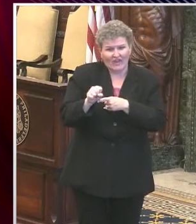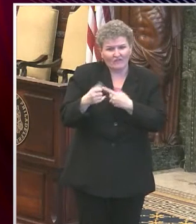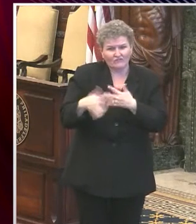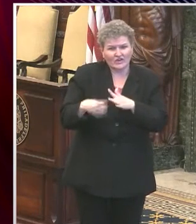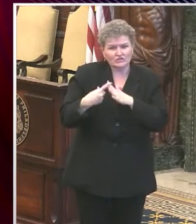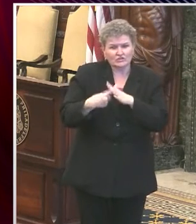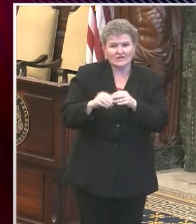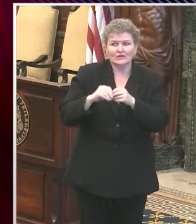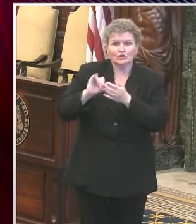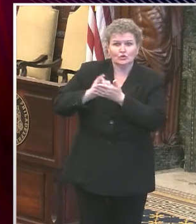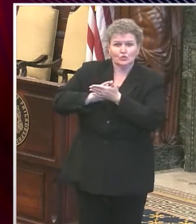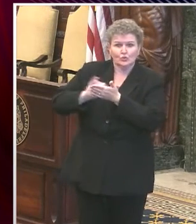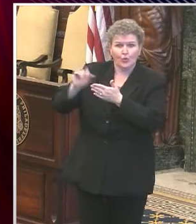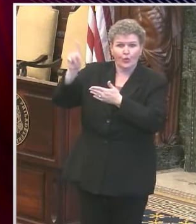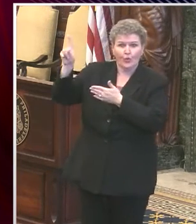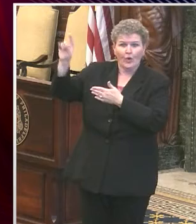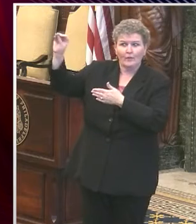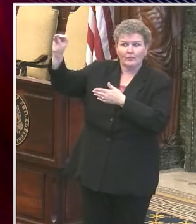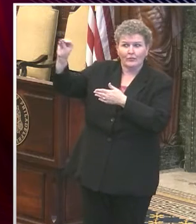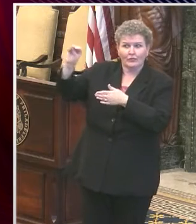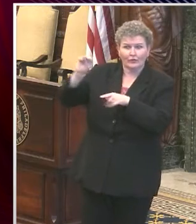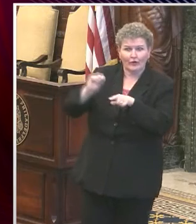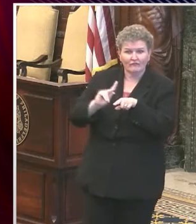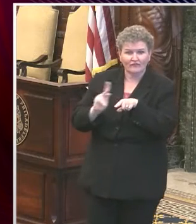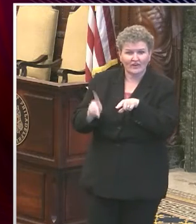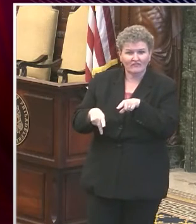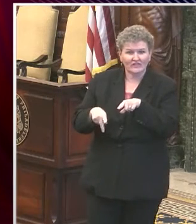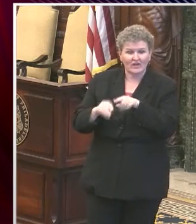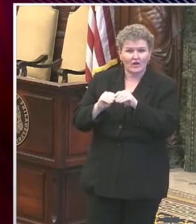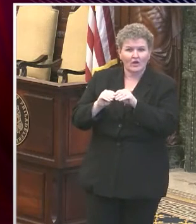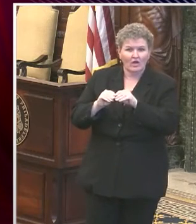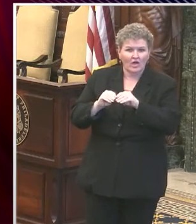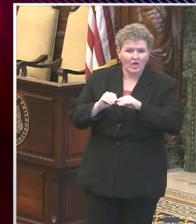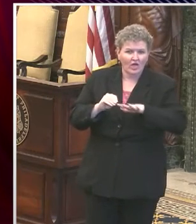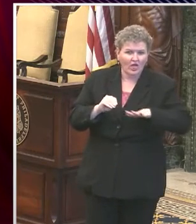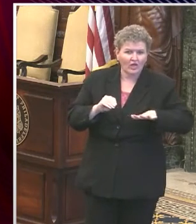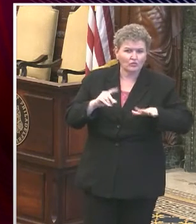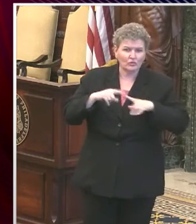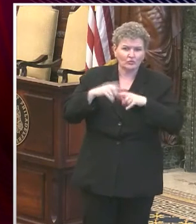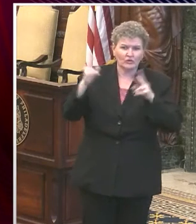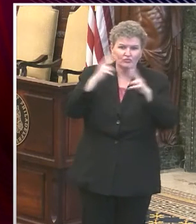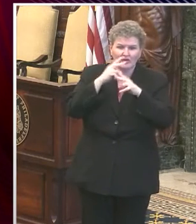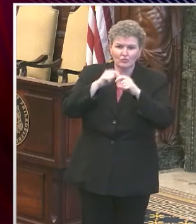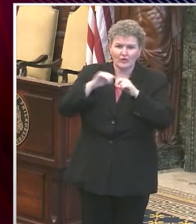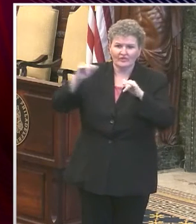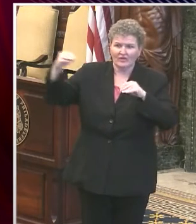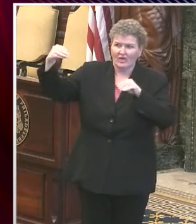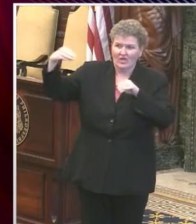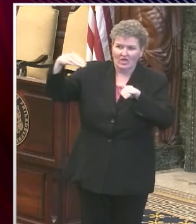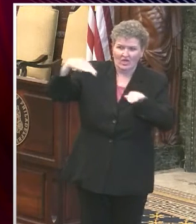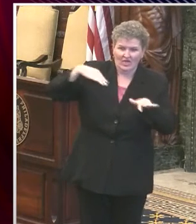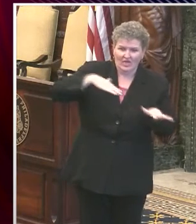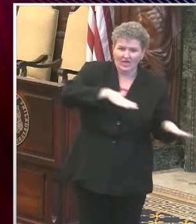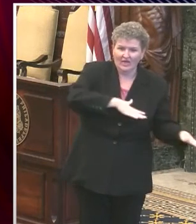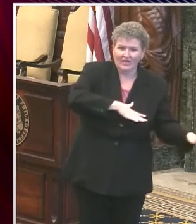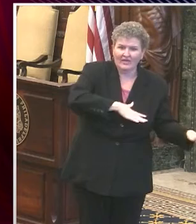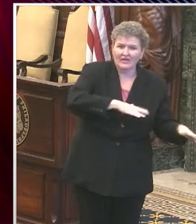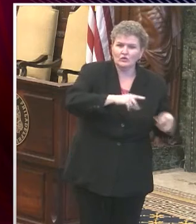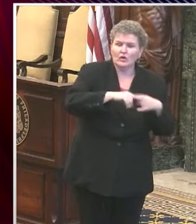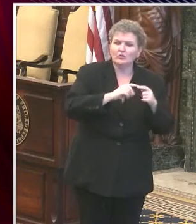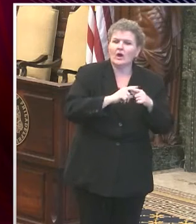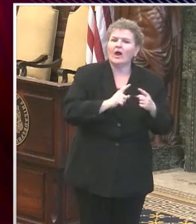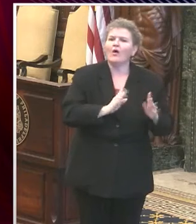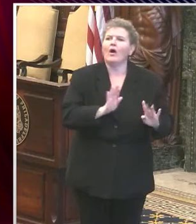down through Philly and hit the southern states as they were opening too recklessly. And now it's traveled back up and reached us